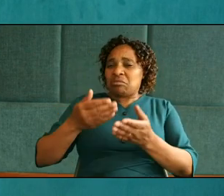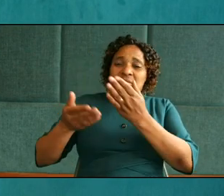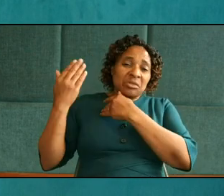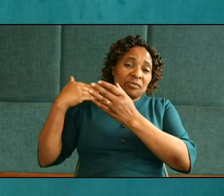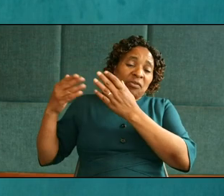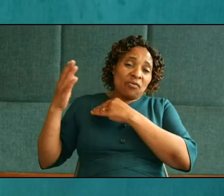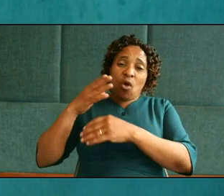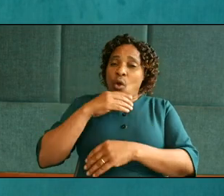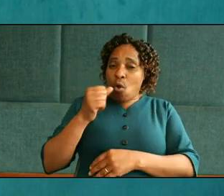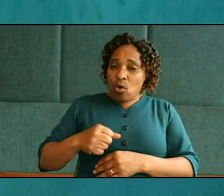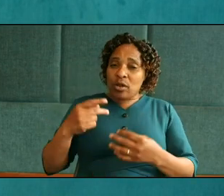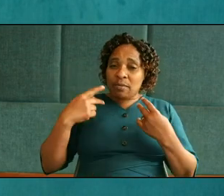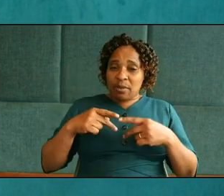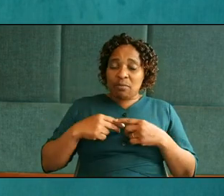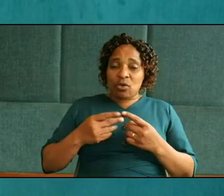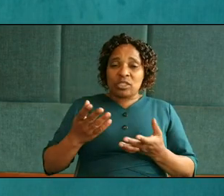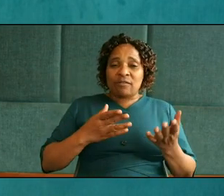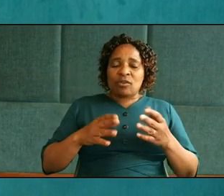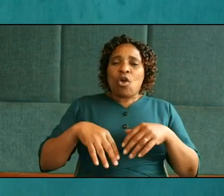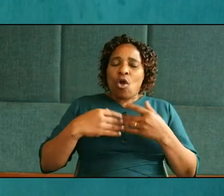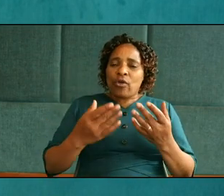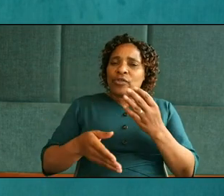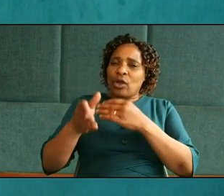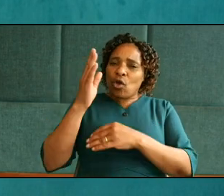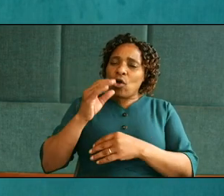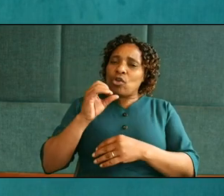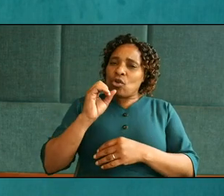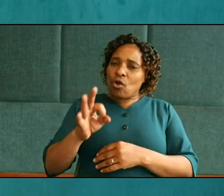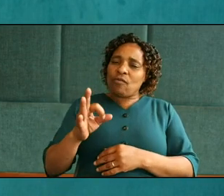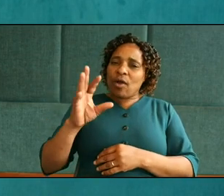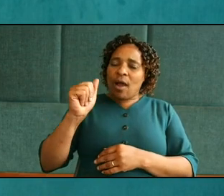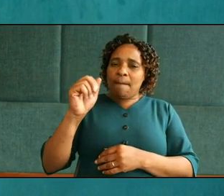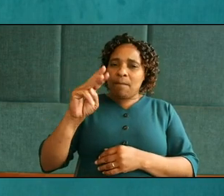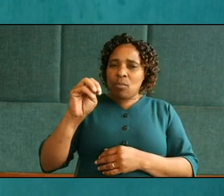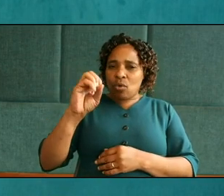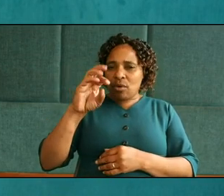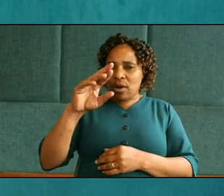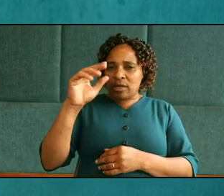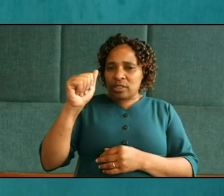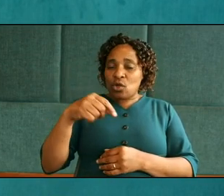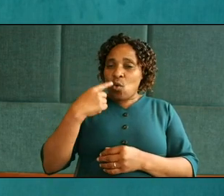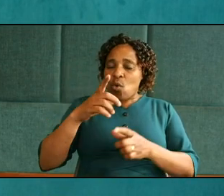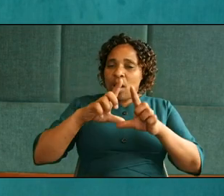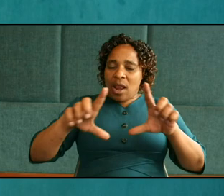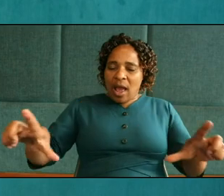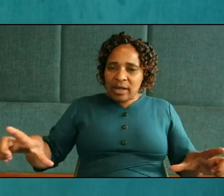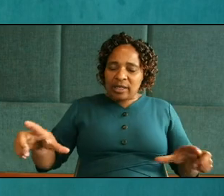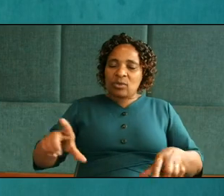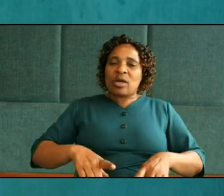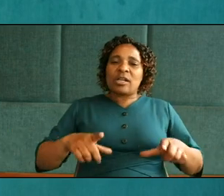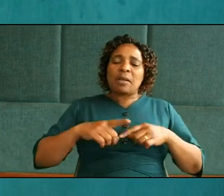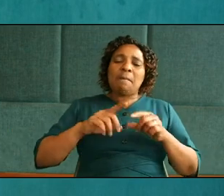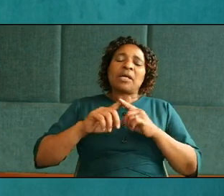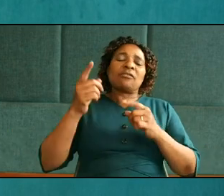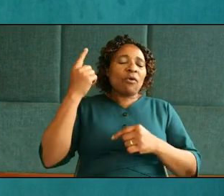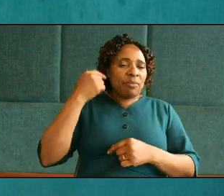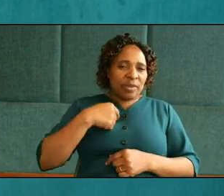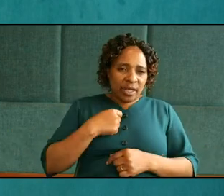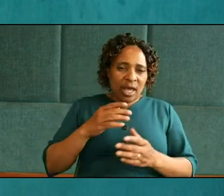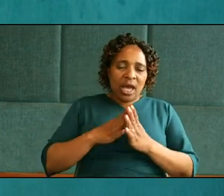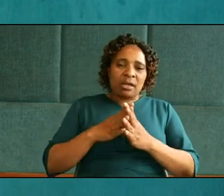the Euphrates or the gods of the Amorites in whose land you are living. But as for me and my household, we will serve the